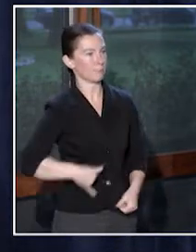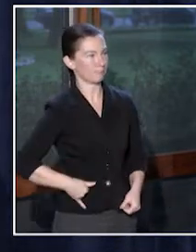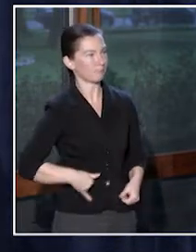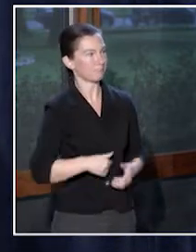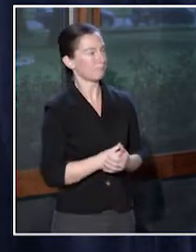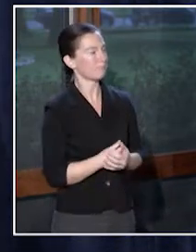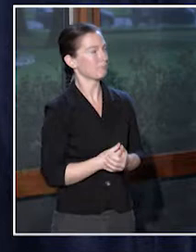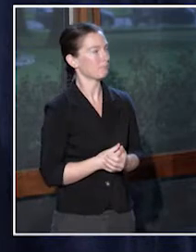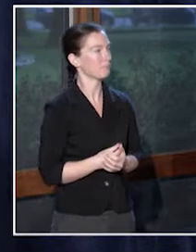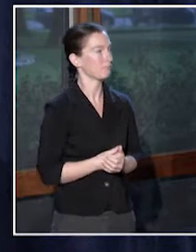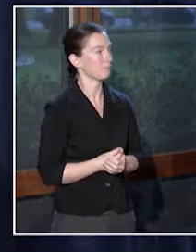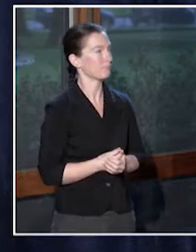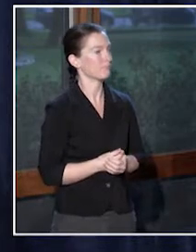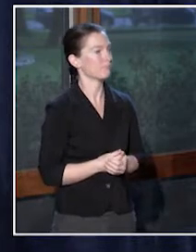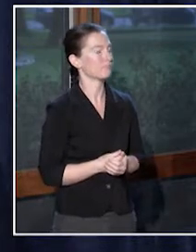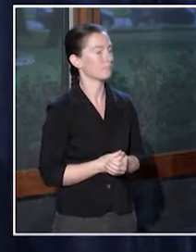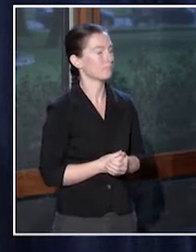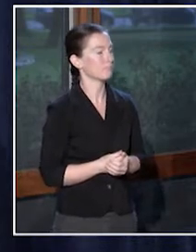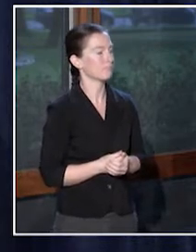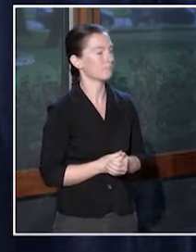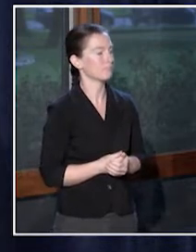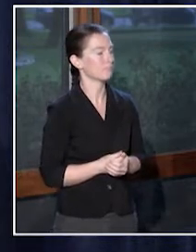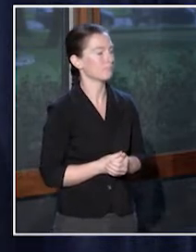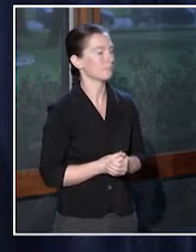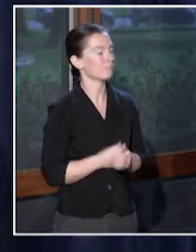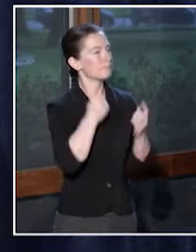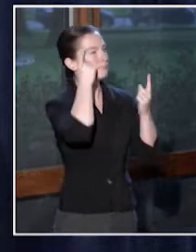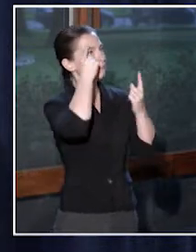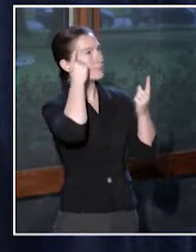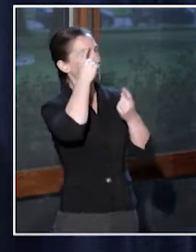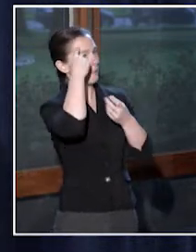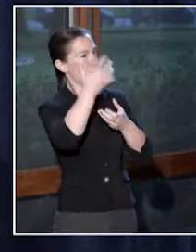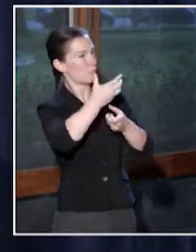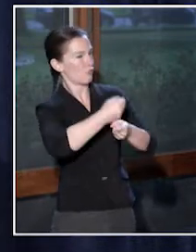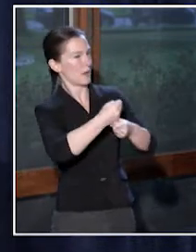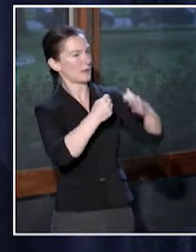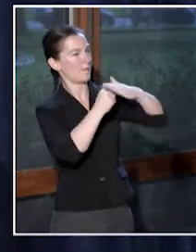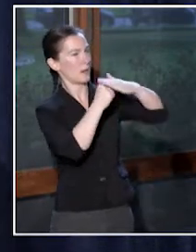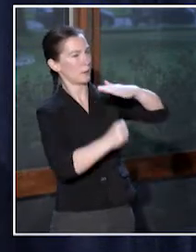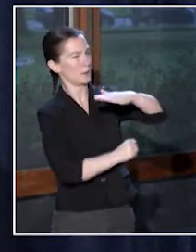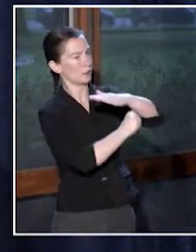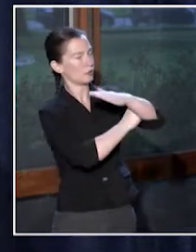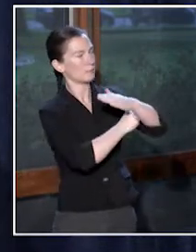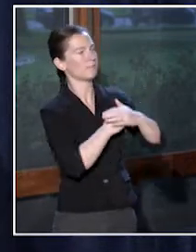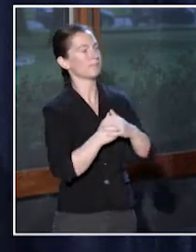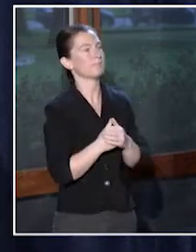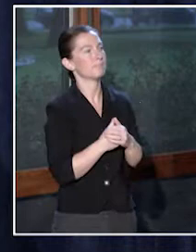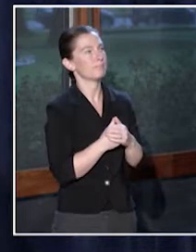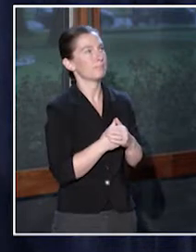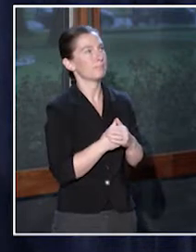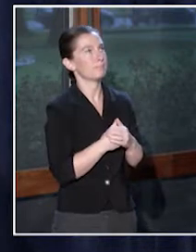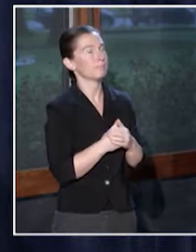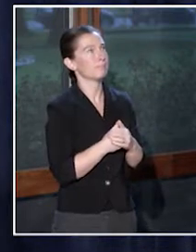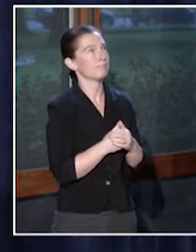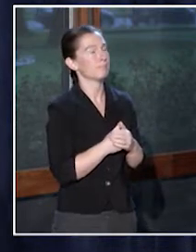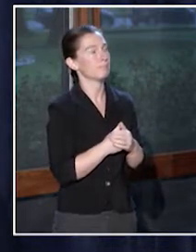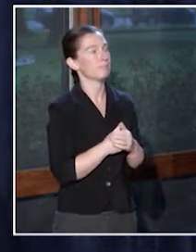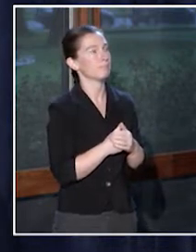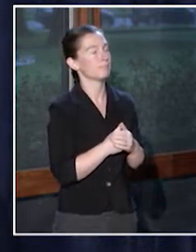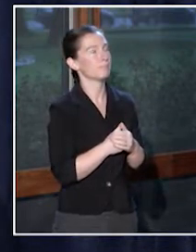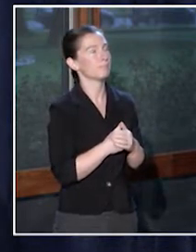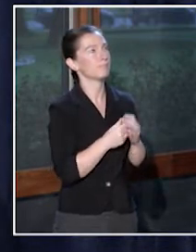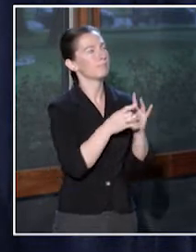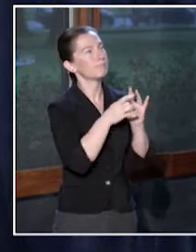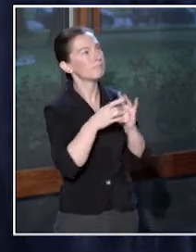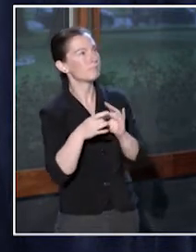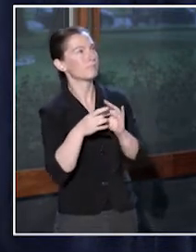As we think about the foundation of trust, it allows us to think about a future city that will give the